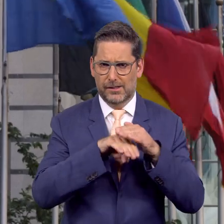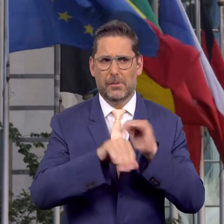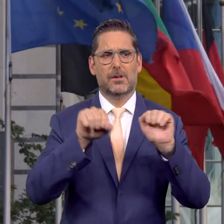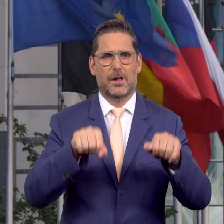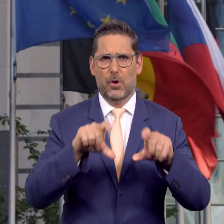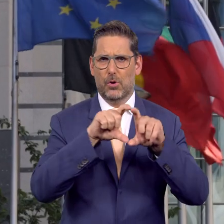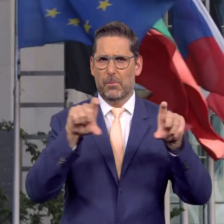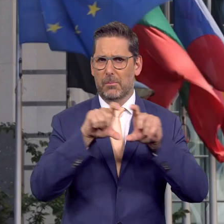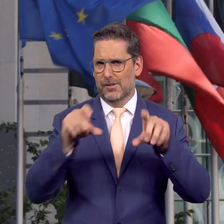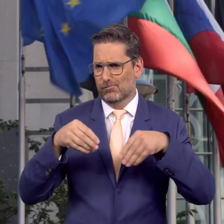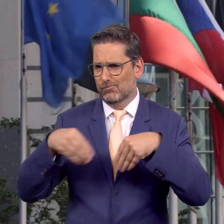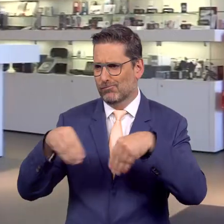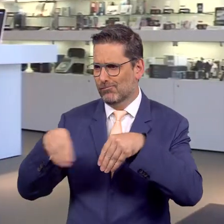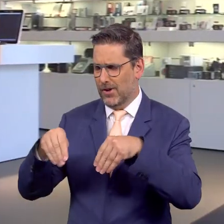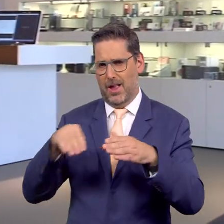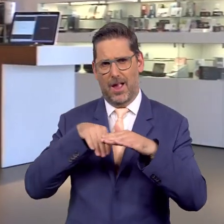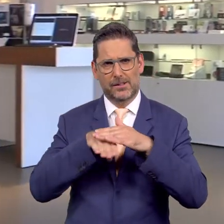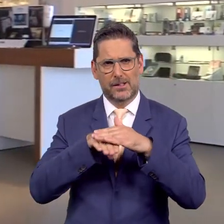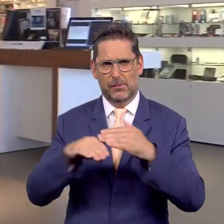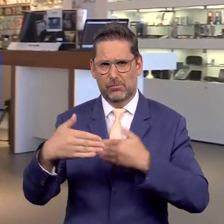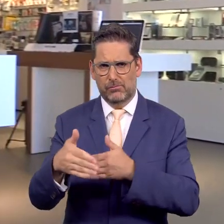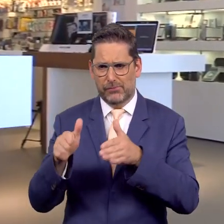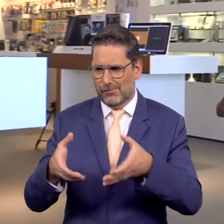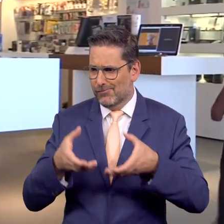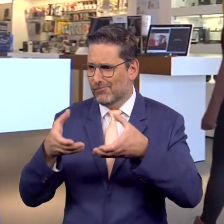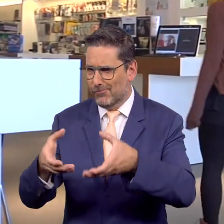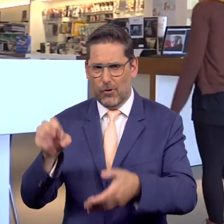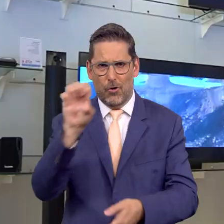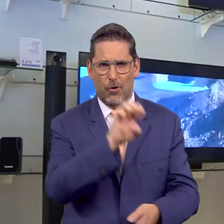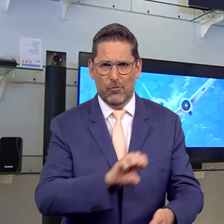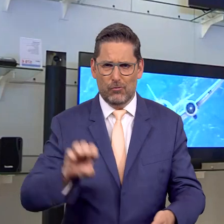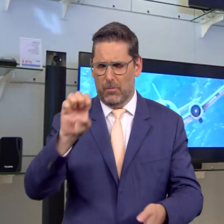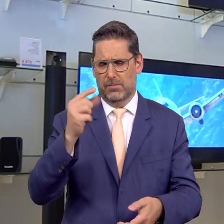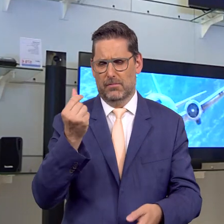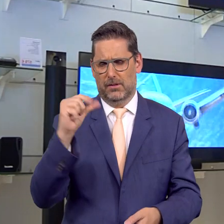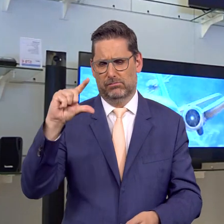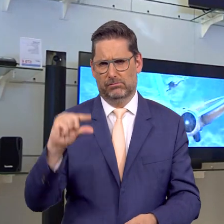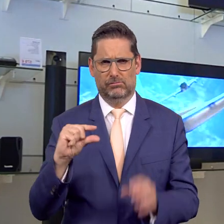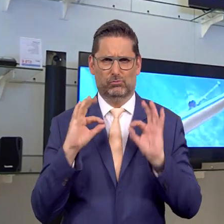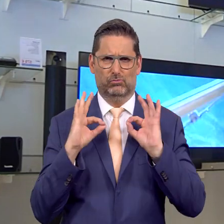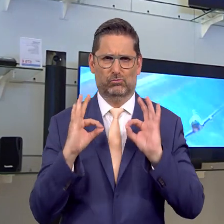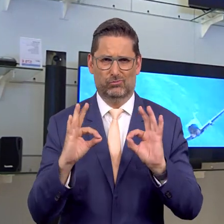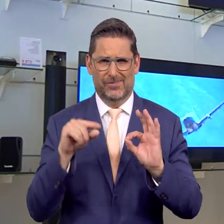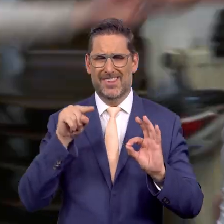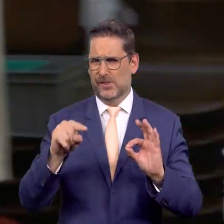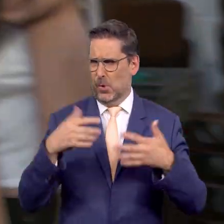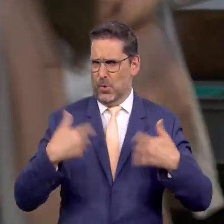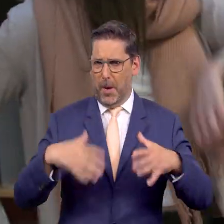accessibility will enable companies to sell accessible products across the EU at affordable prices.